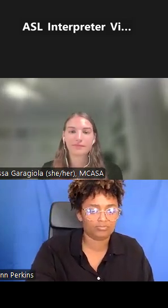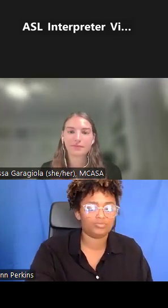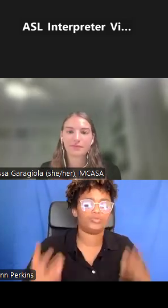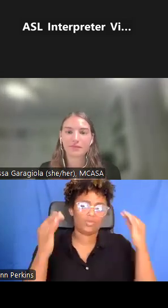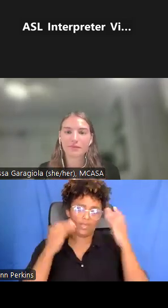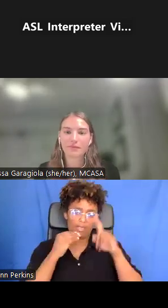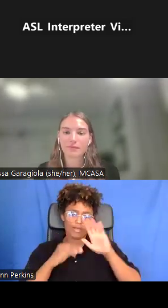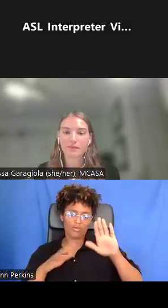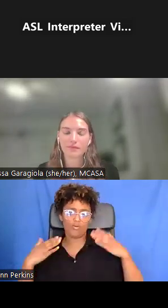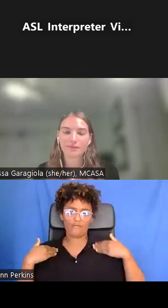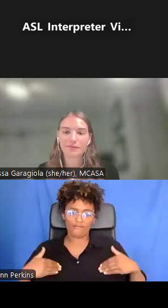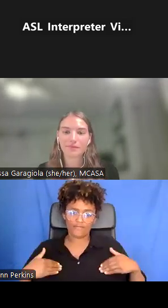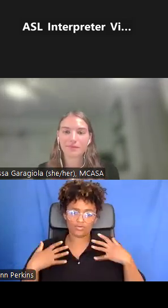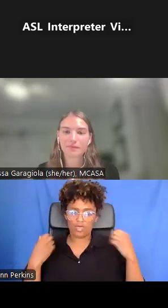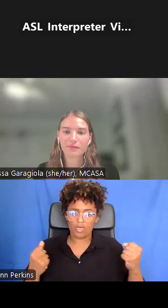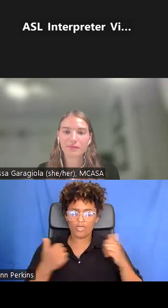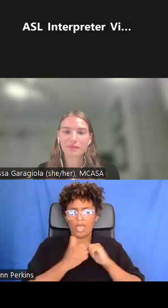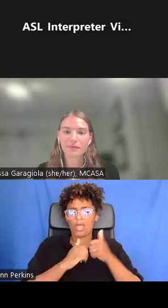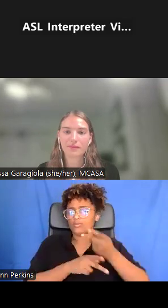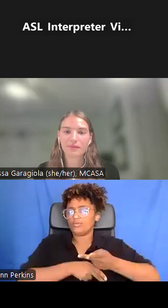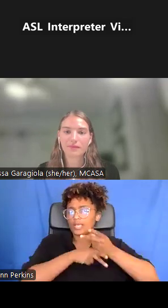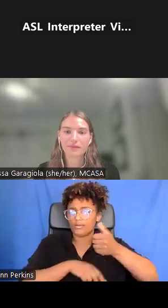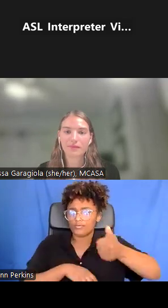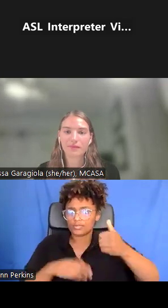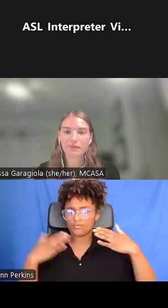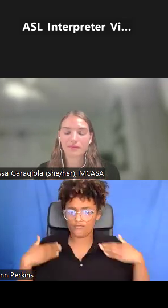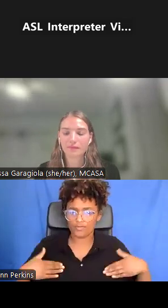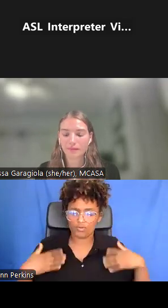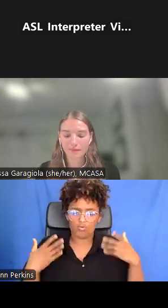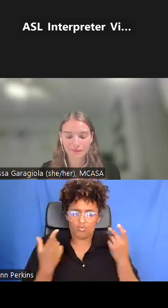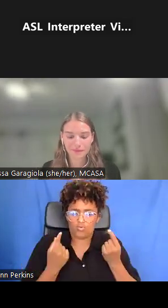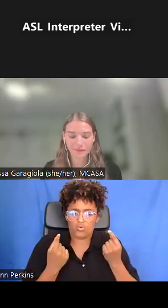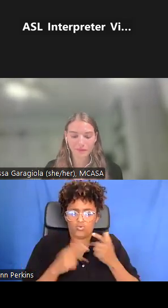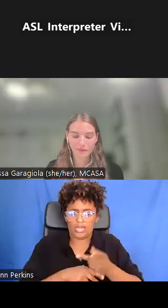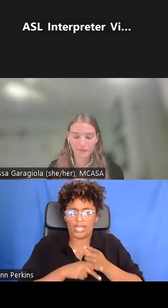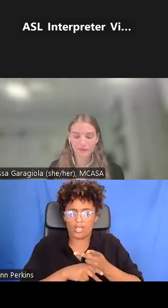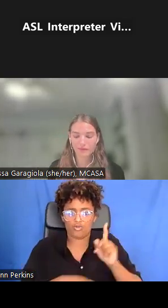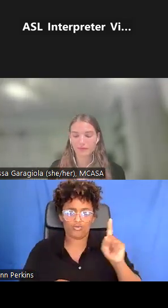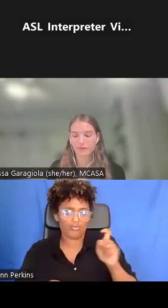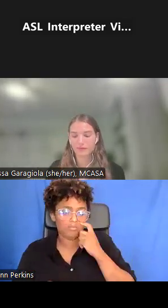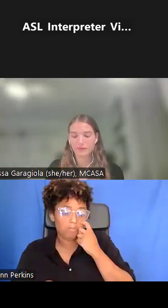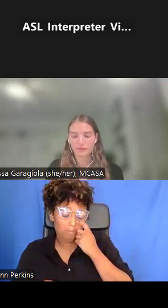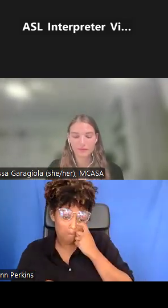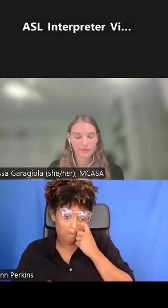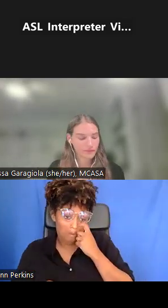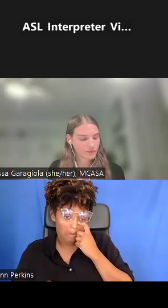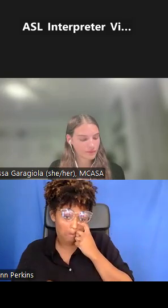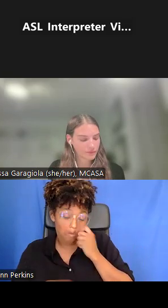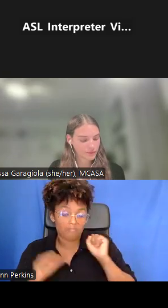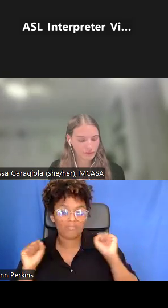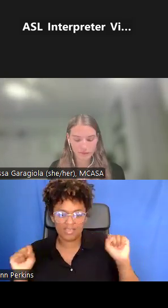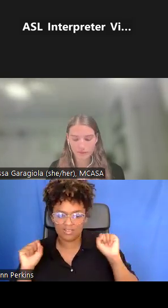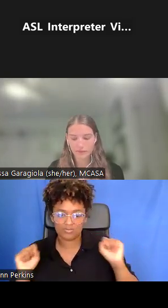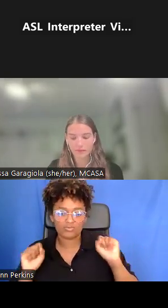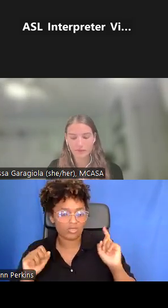you do to take care of your physical self? So put in the chat what you feel comfortable sharing. I'm seeing exercise come up